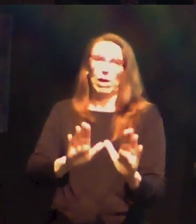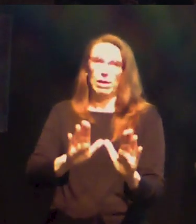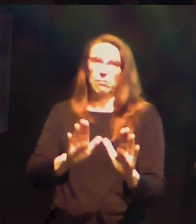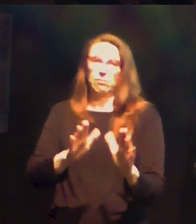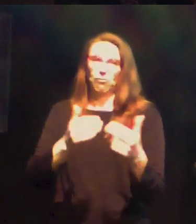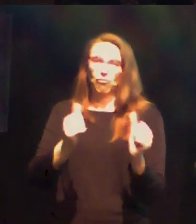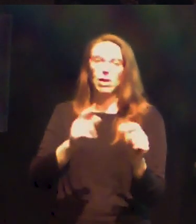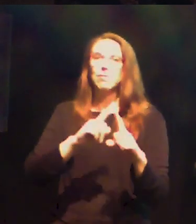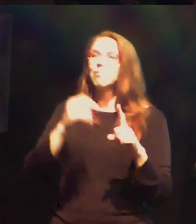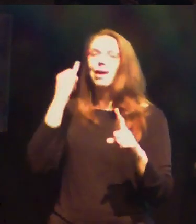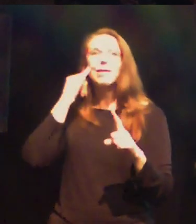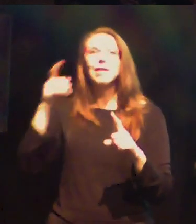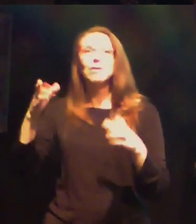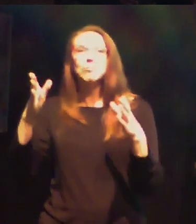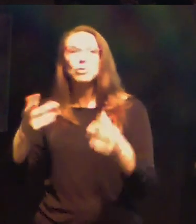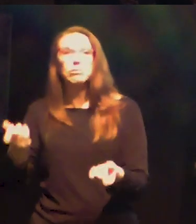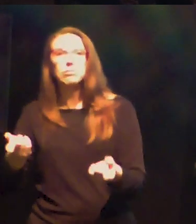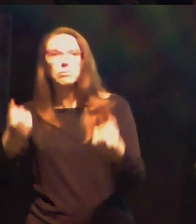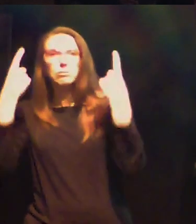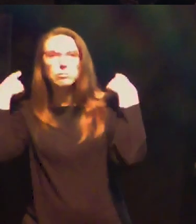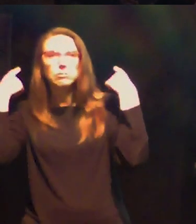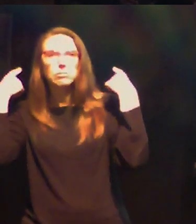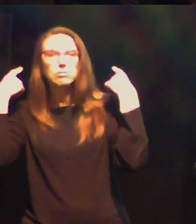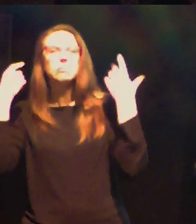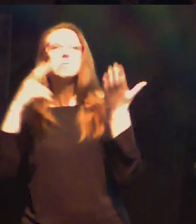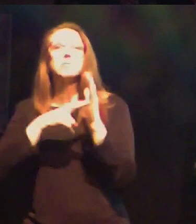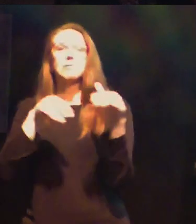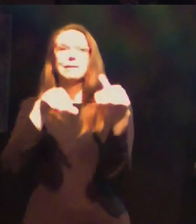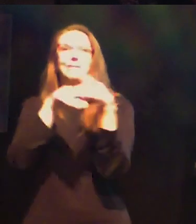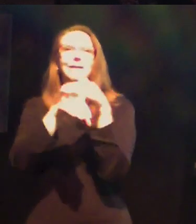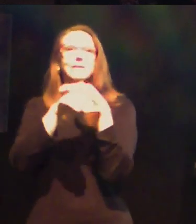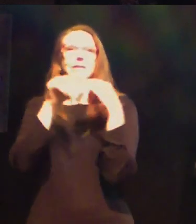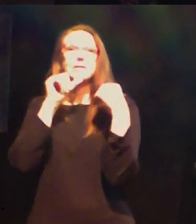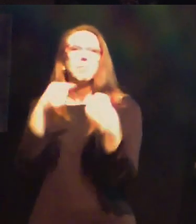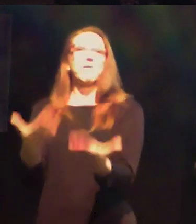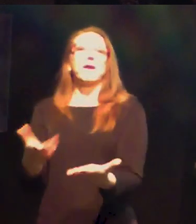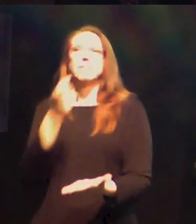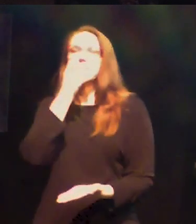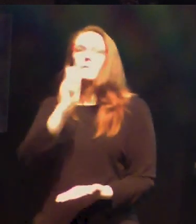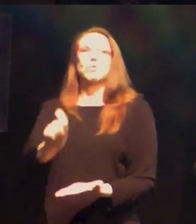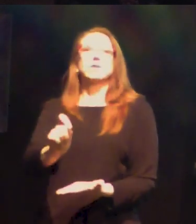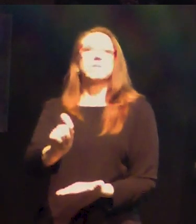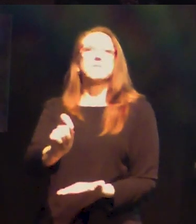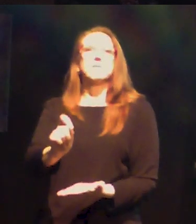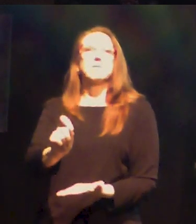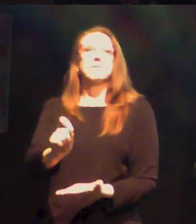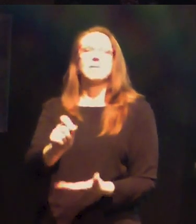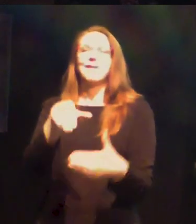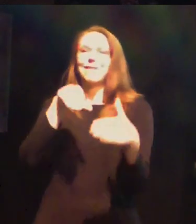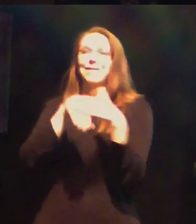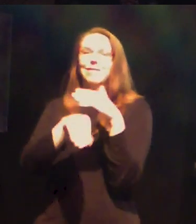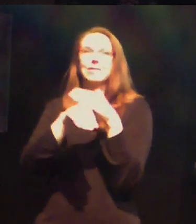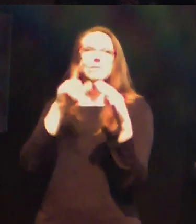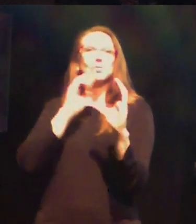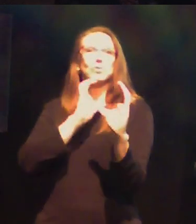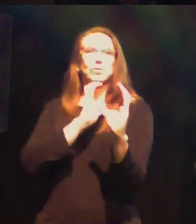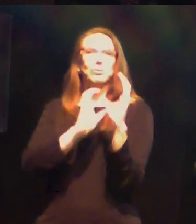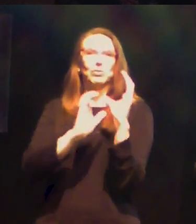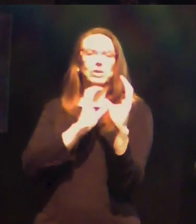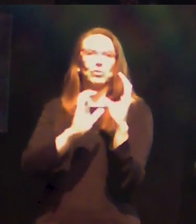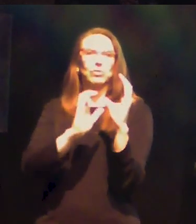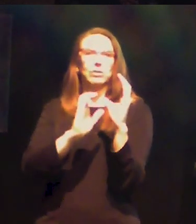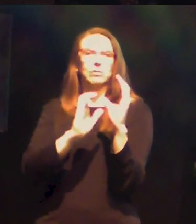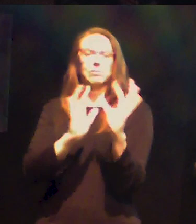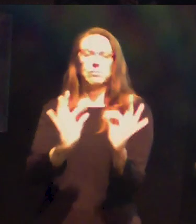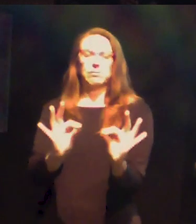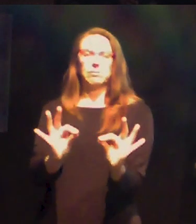But if the person doesn't understand the communication, then that means access is not provided. Access to communication